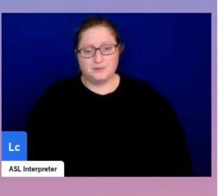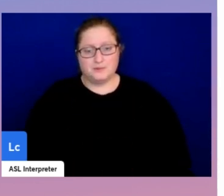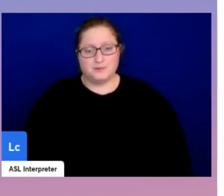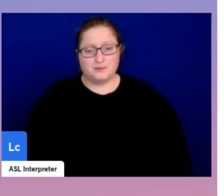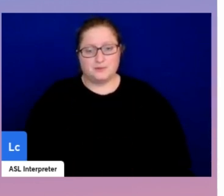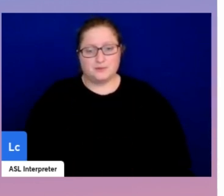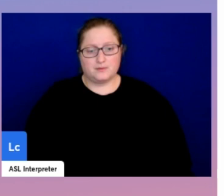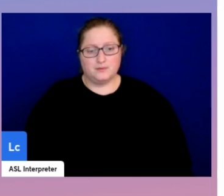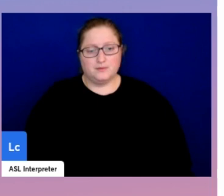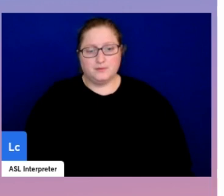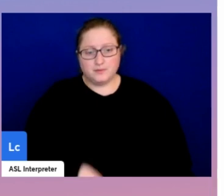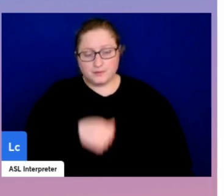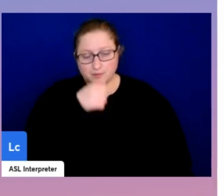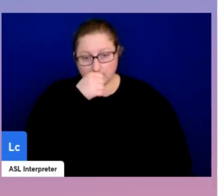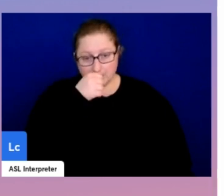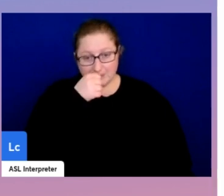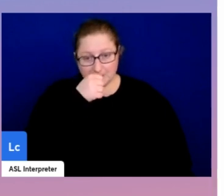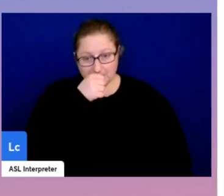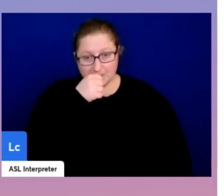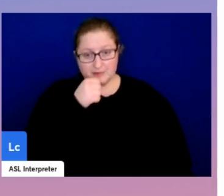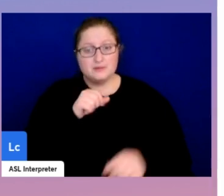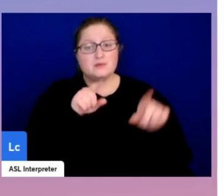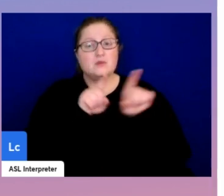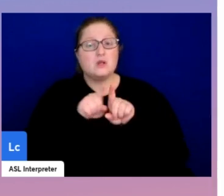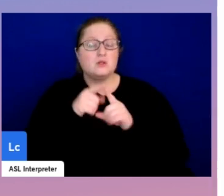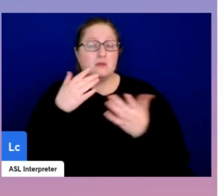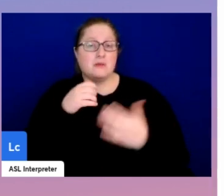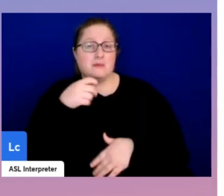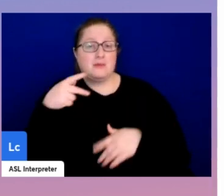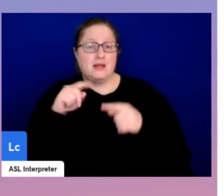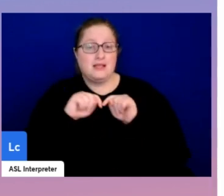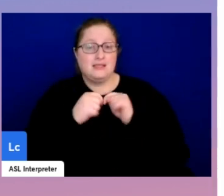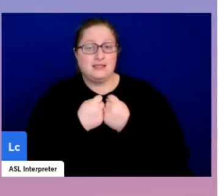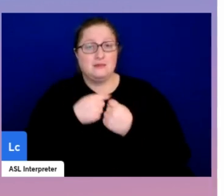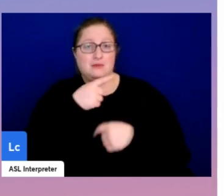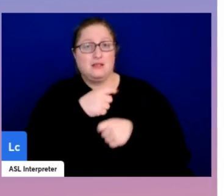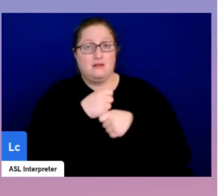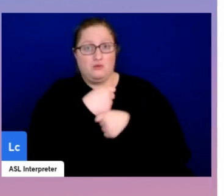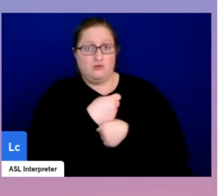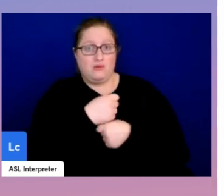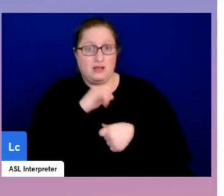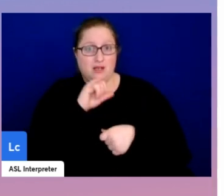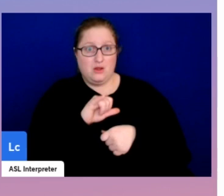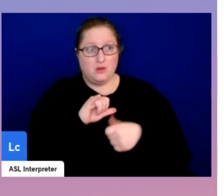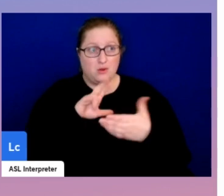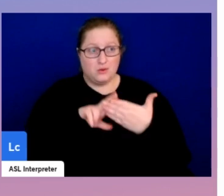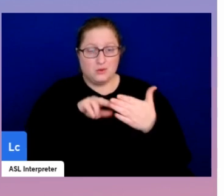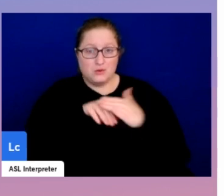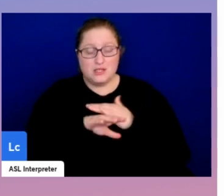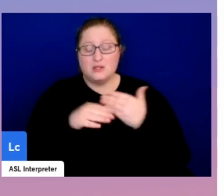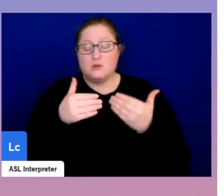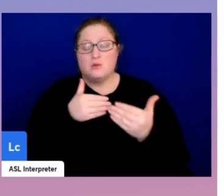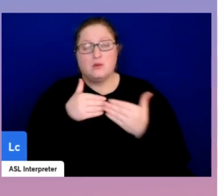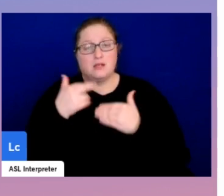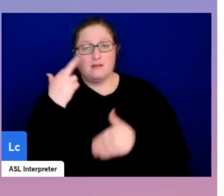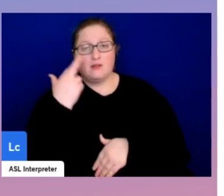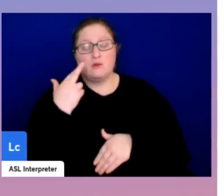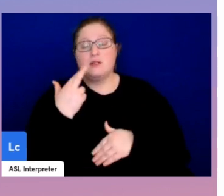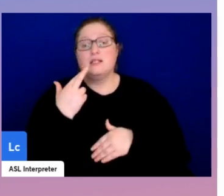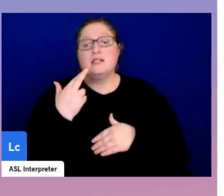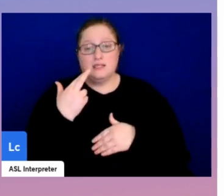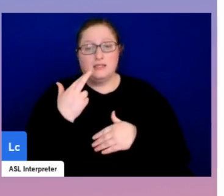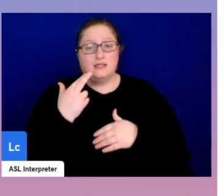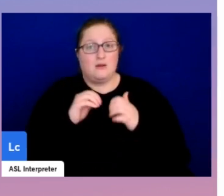So when we think about that, in addition, maybe the app team generated those credentials. Whatever the case may be, the role associated with those credentials and